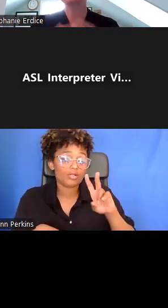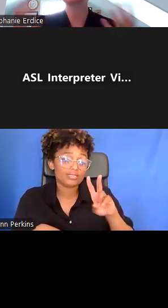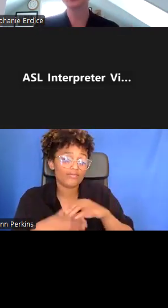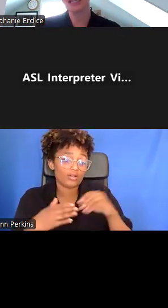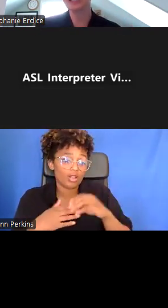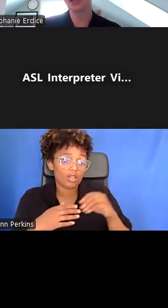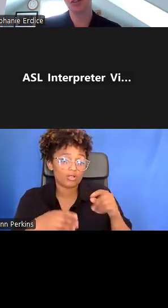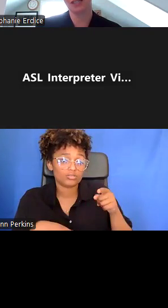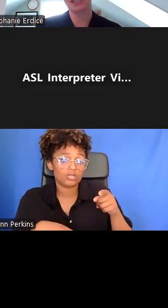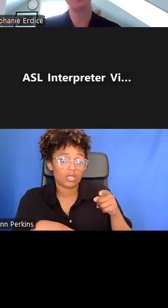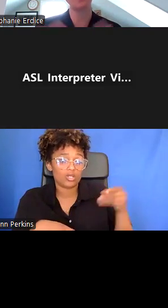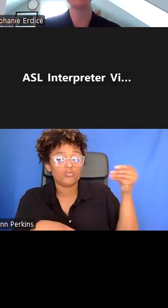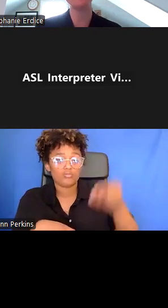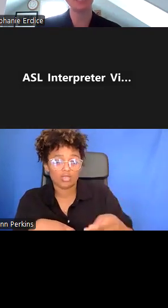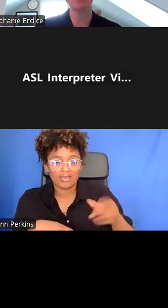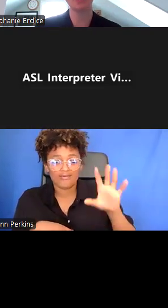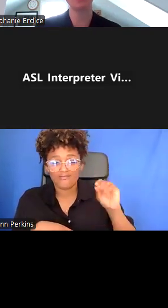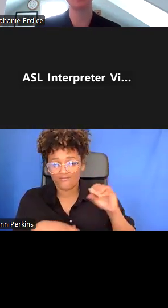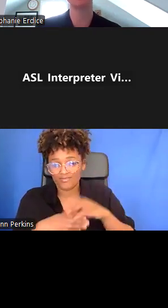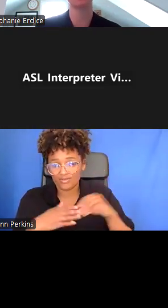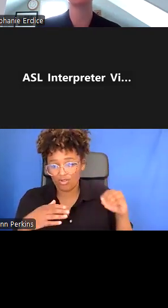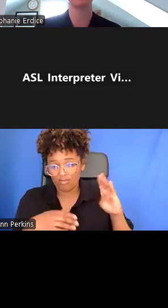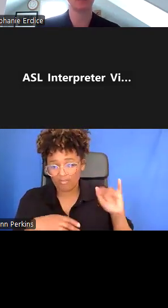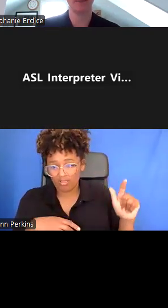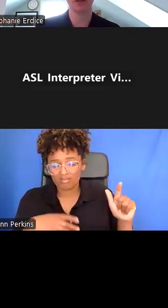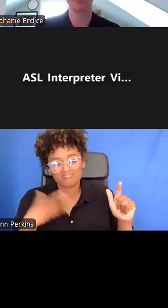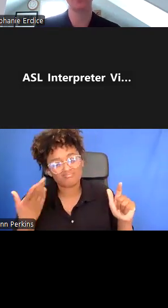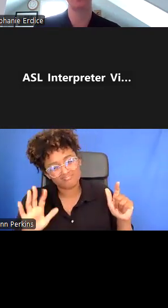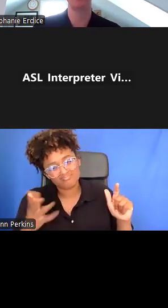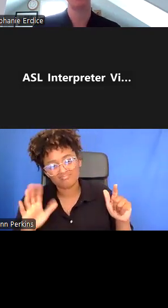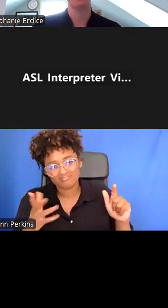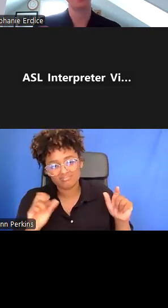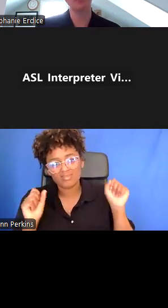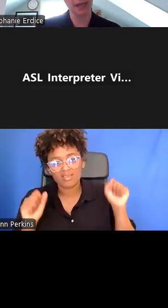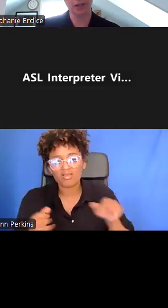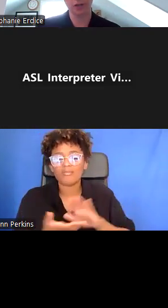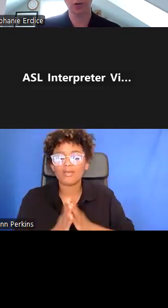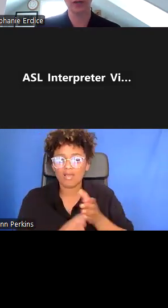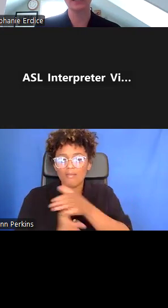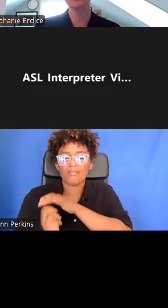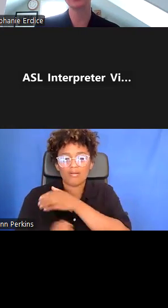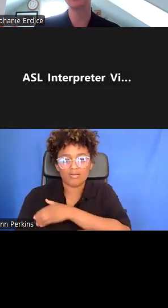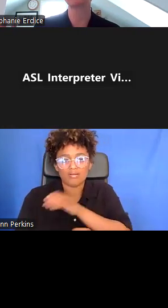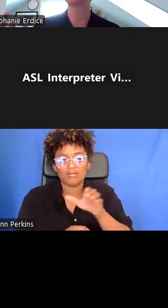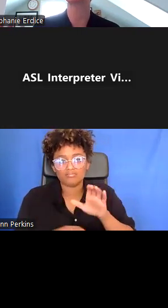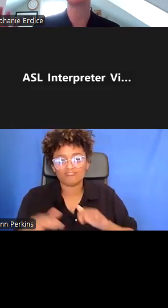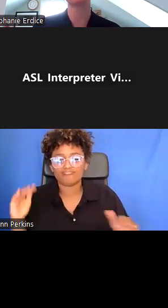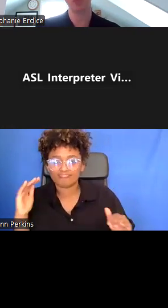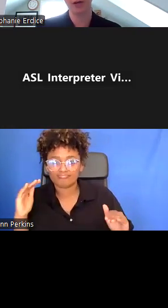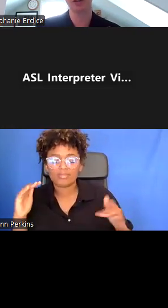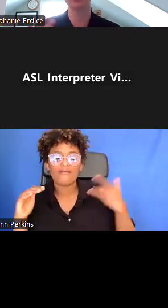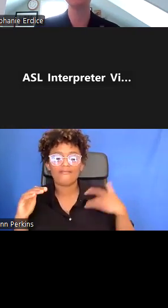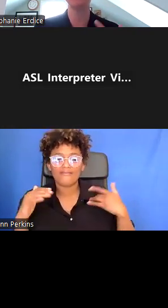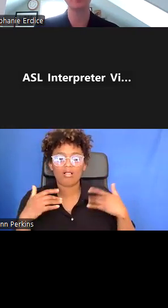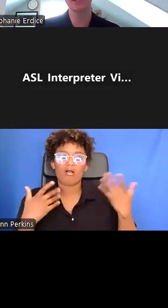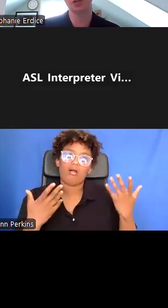bill, that's $13 in a tip. That may be something that could make that person feel obligated to your organization or feel kind